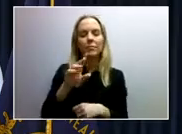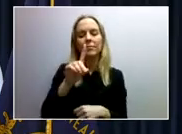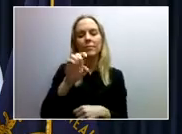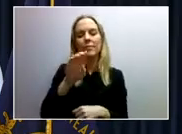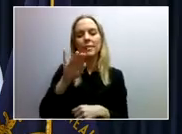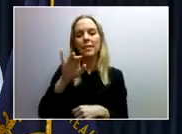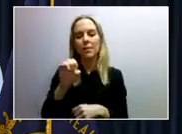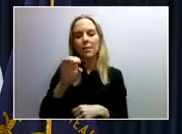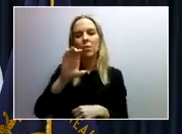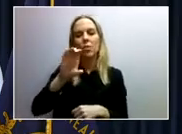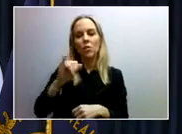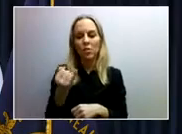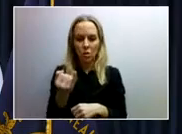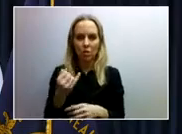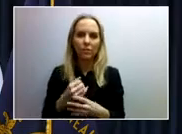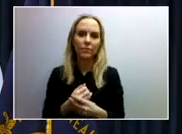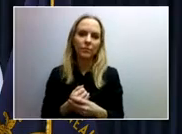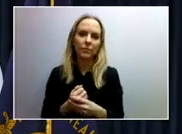Courier-Journal.